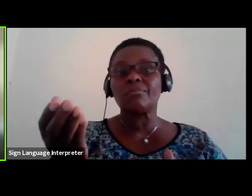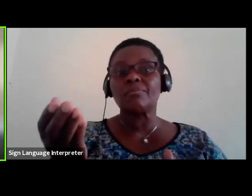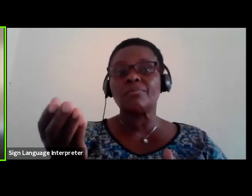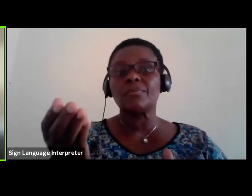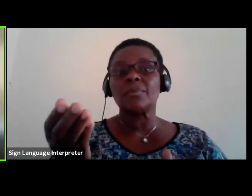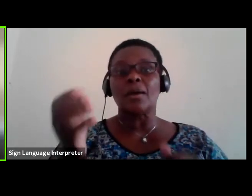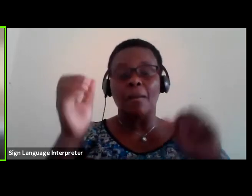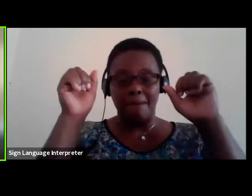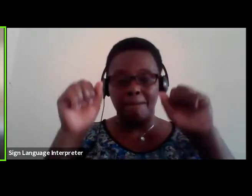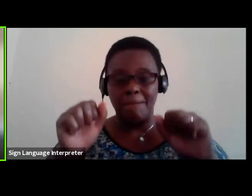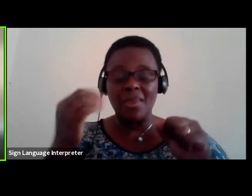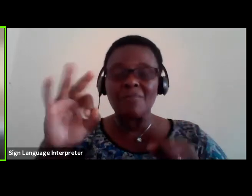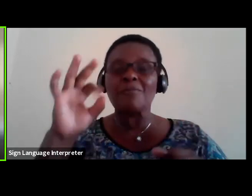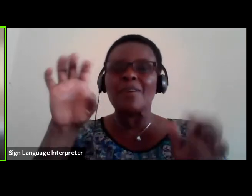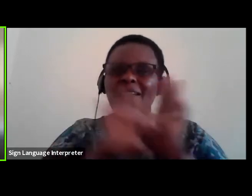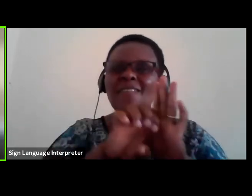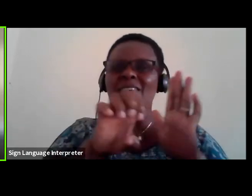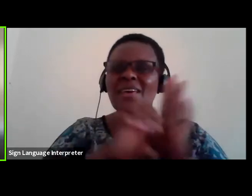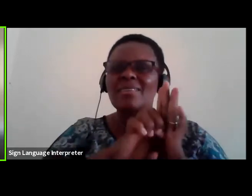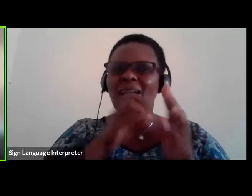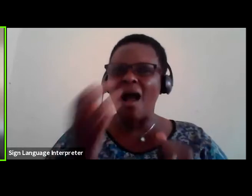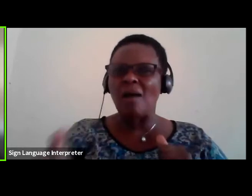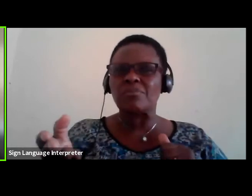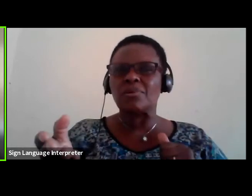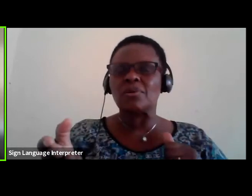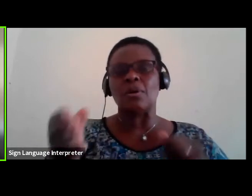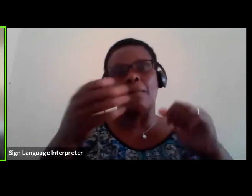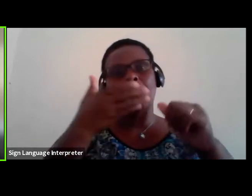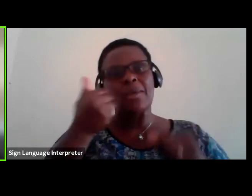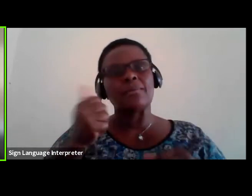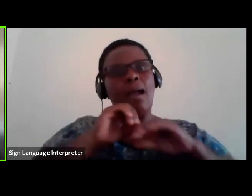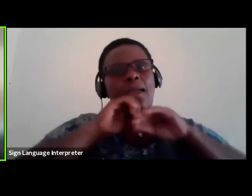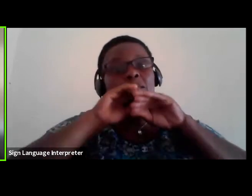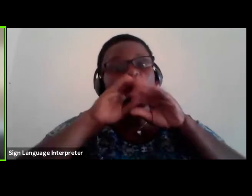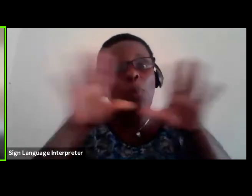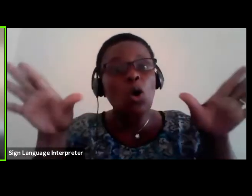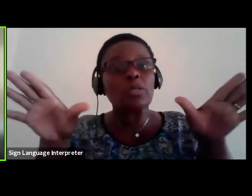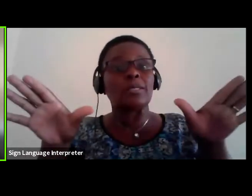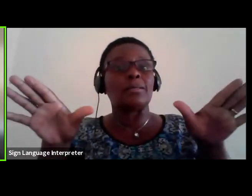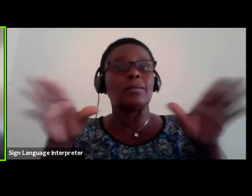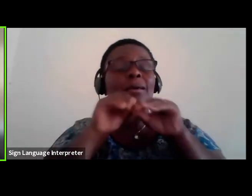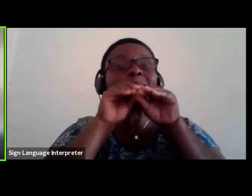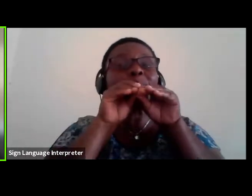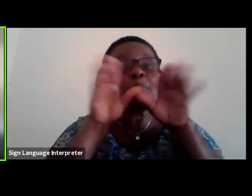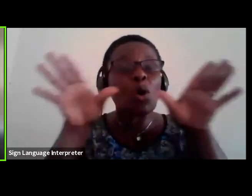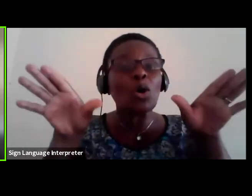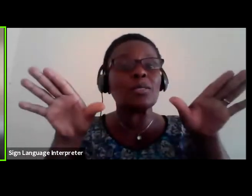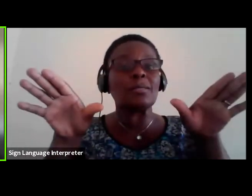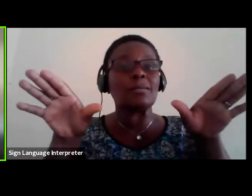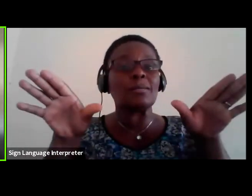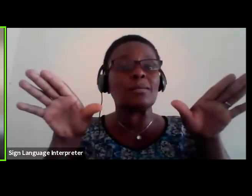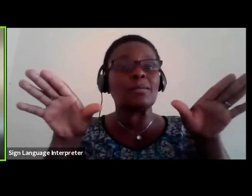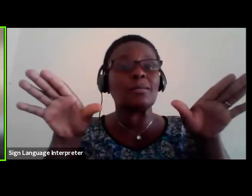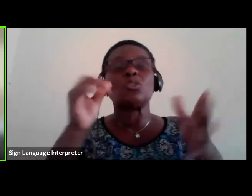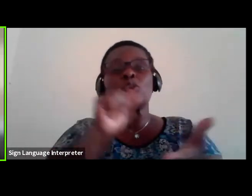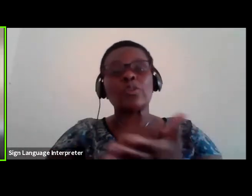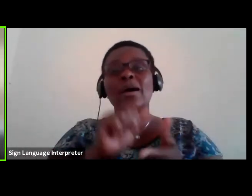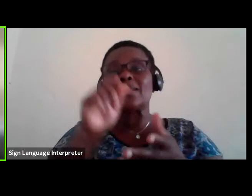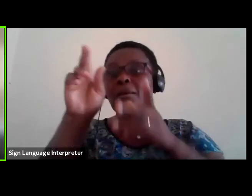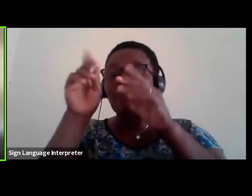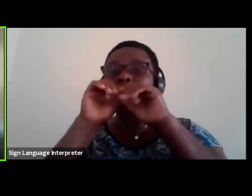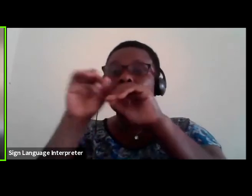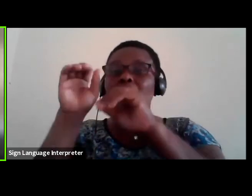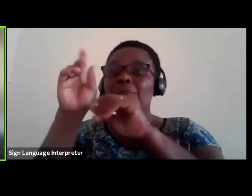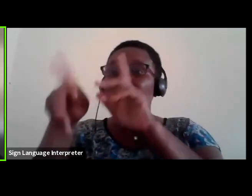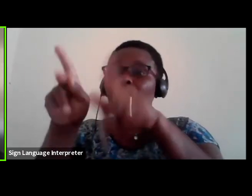sure that the public knows what they're doing. It's not good business for them to